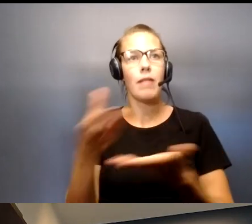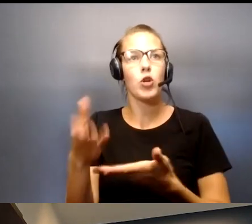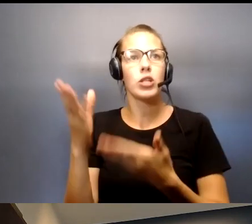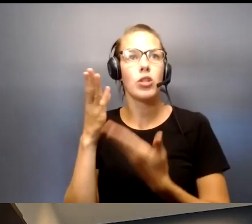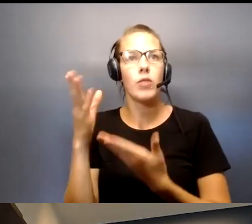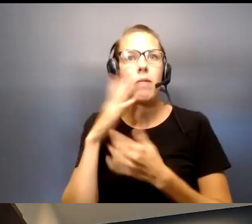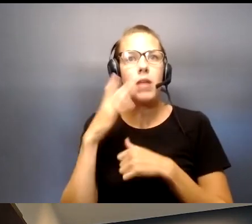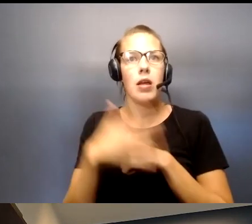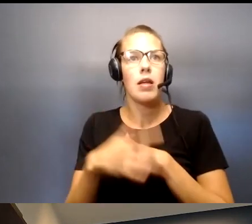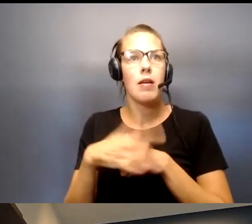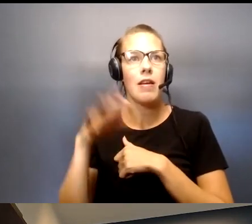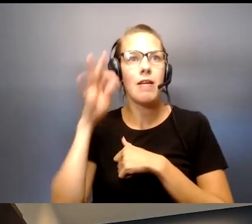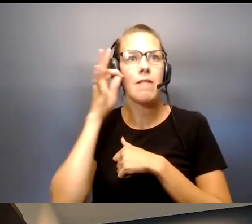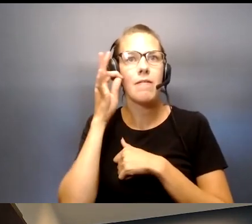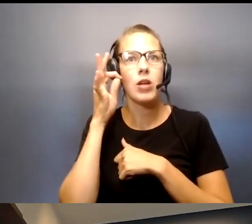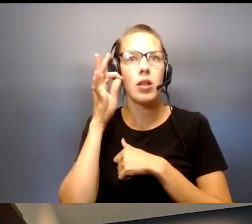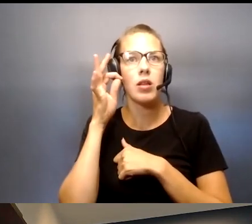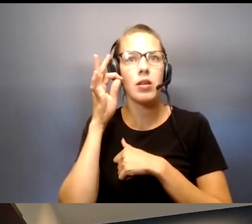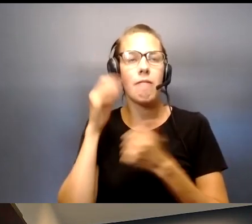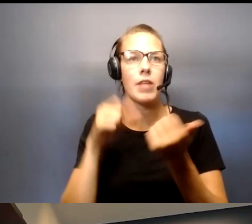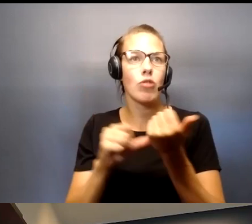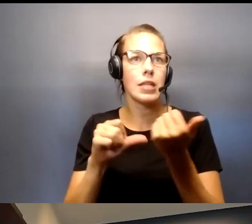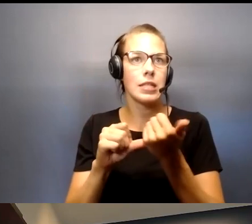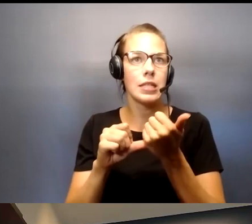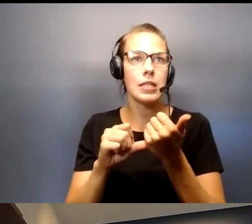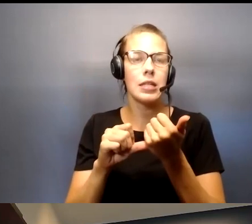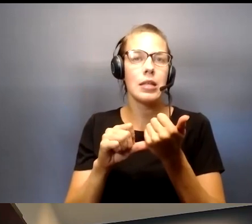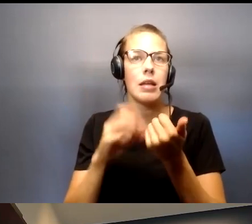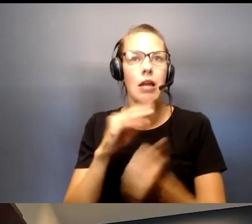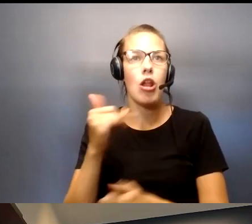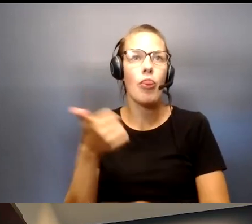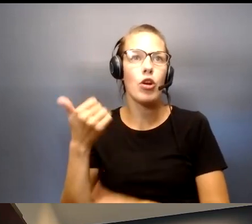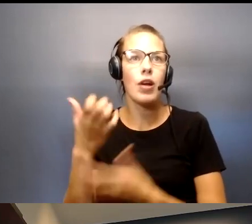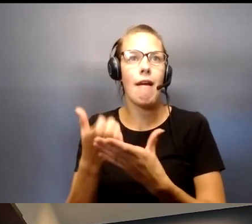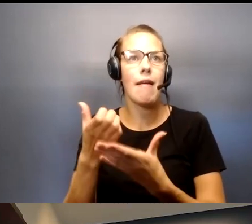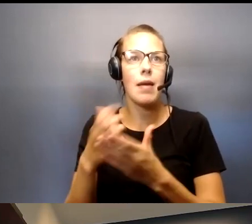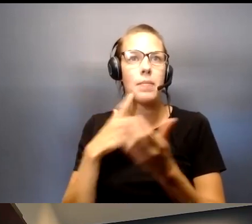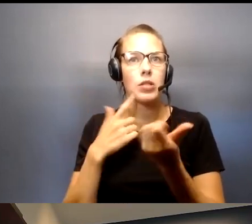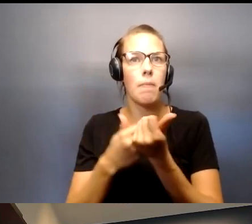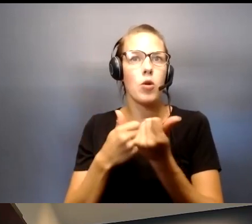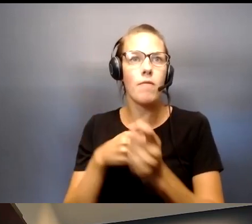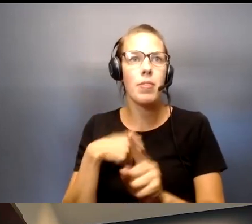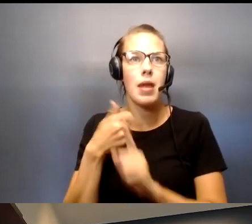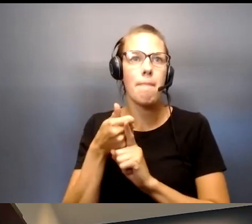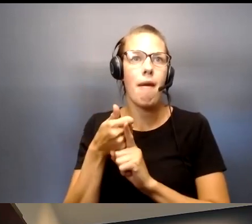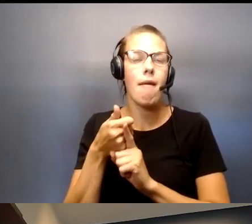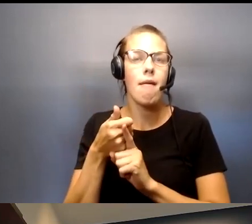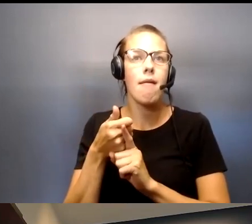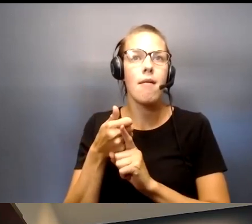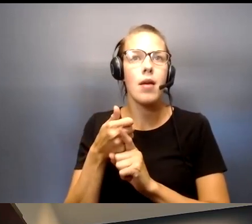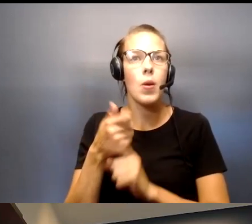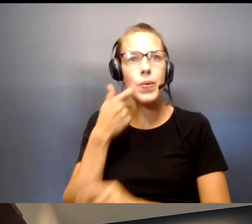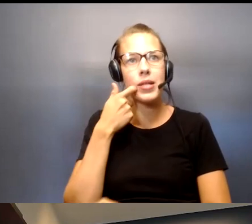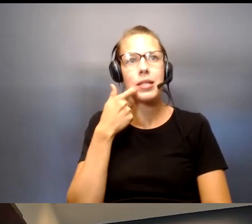as the availability of federal assistance and other economic support for the impacts of COVID. More